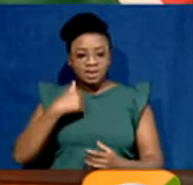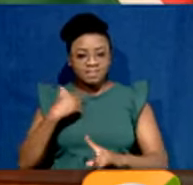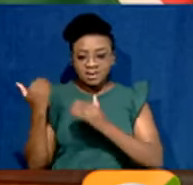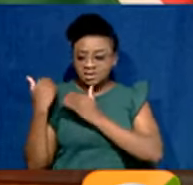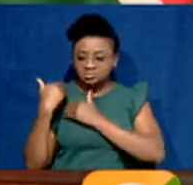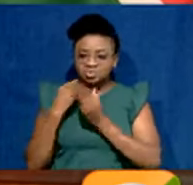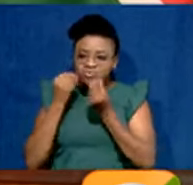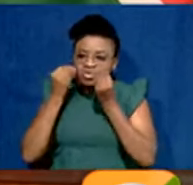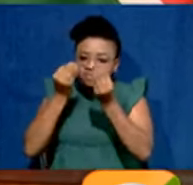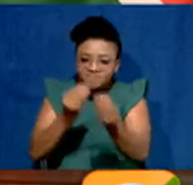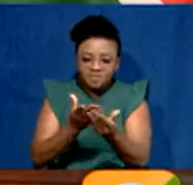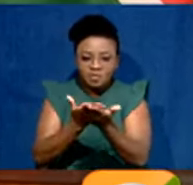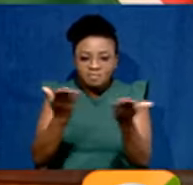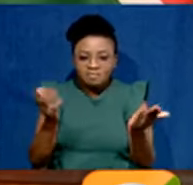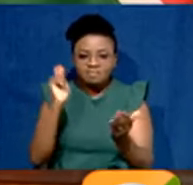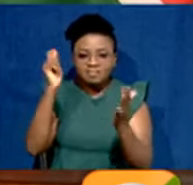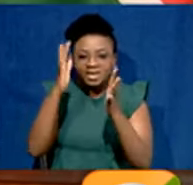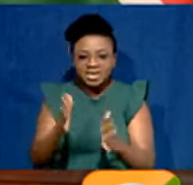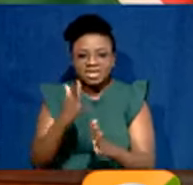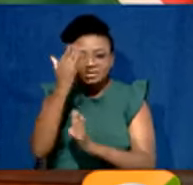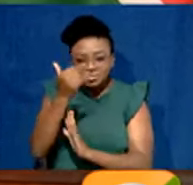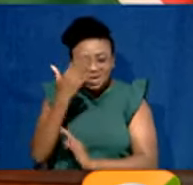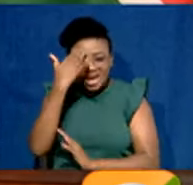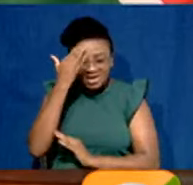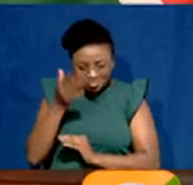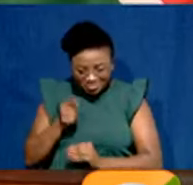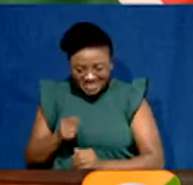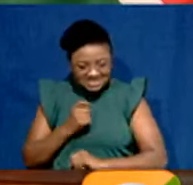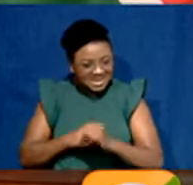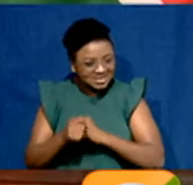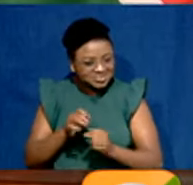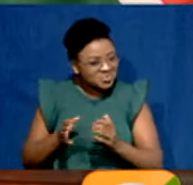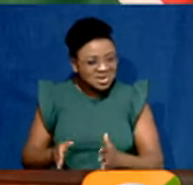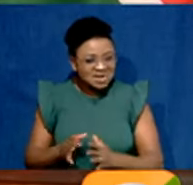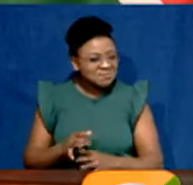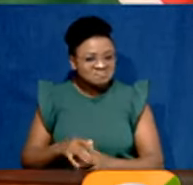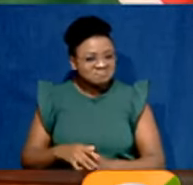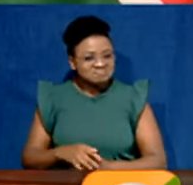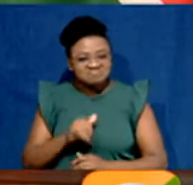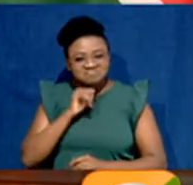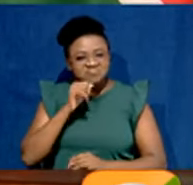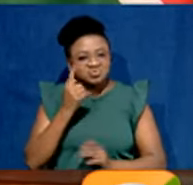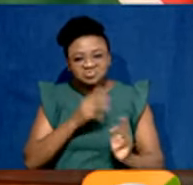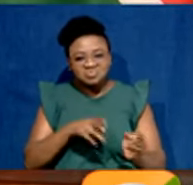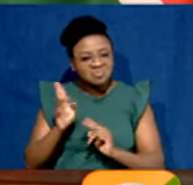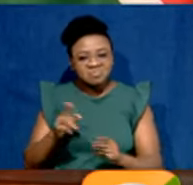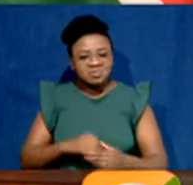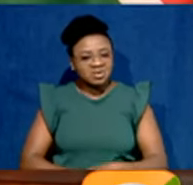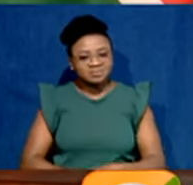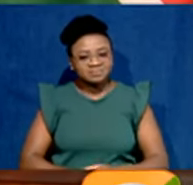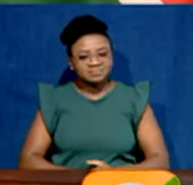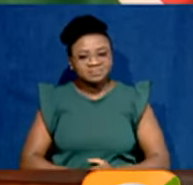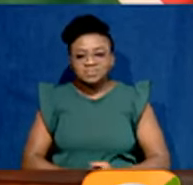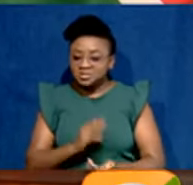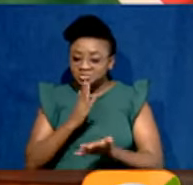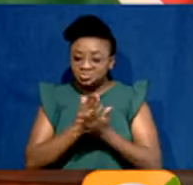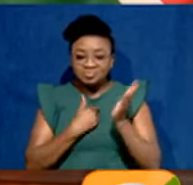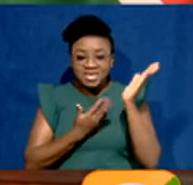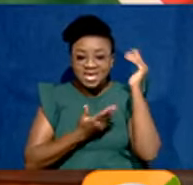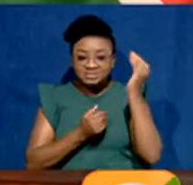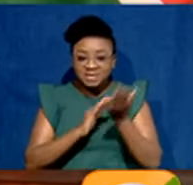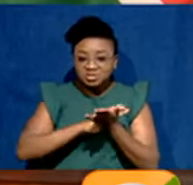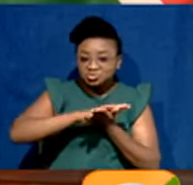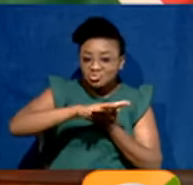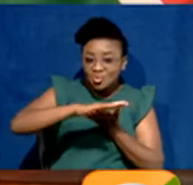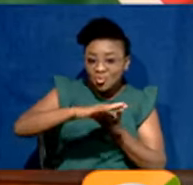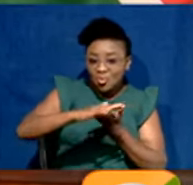are doing is not normal. And by the way, it is not that I expected that it was going to be smooth sailing. I knew it was going to be difficult.